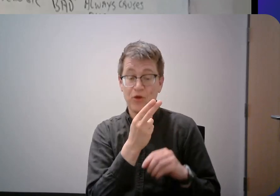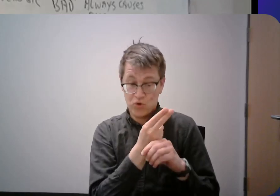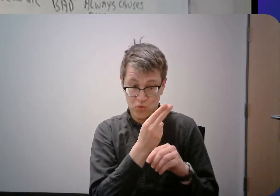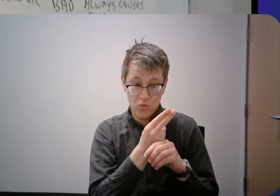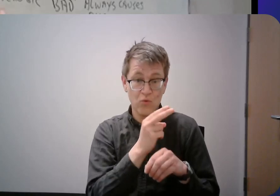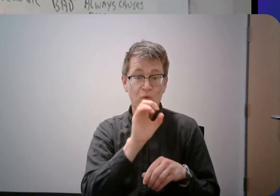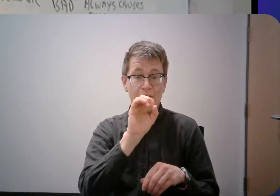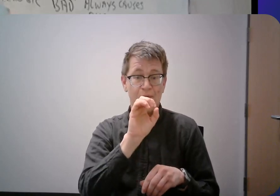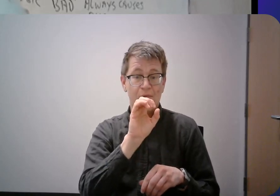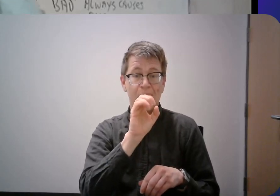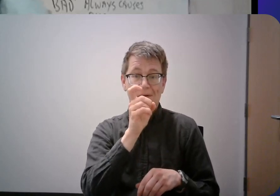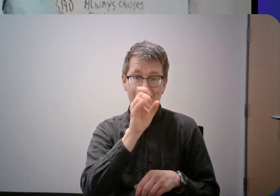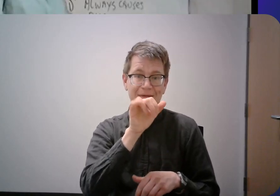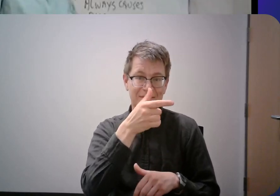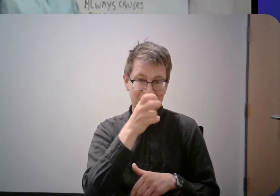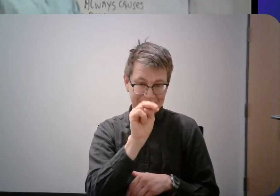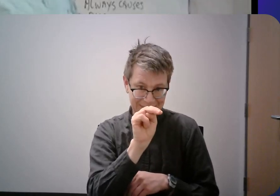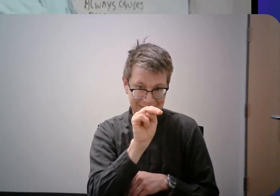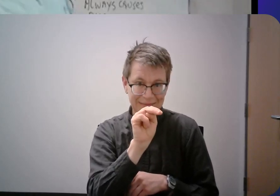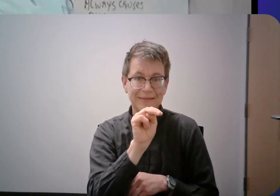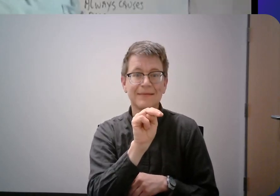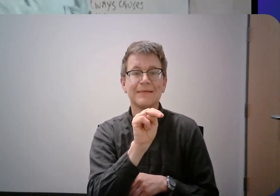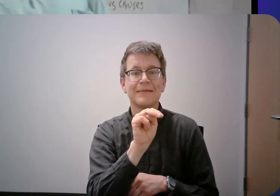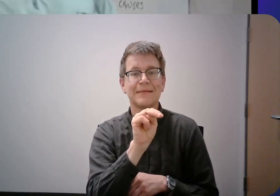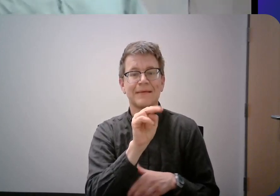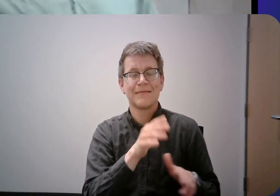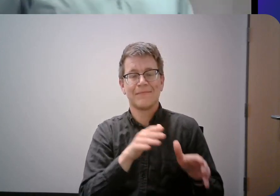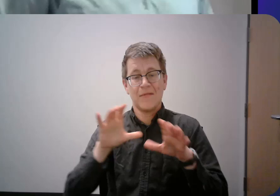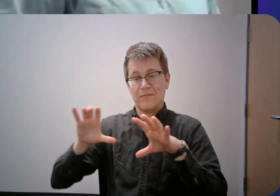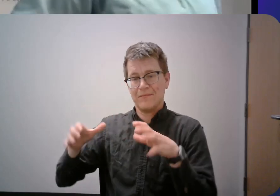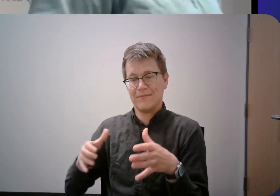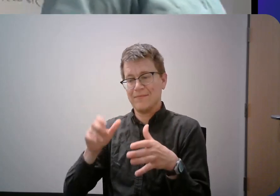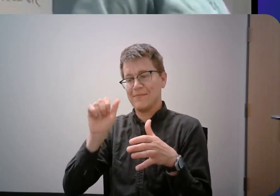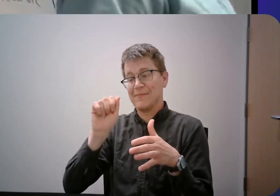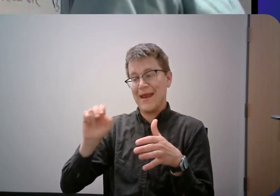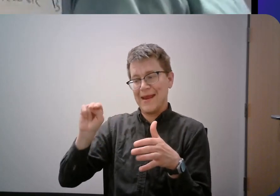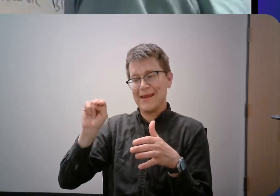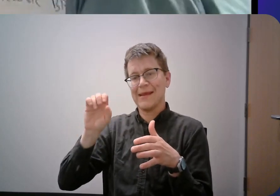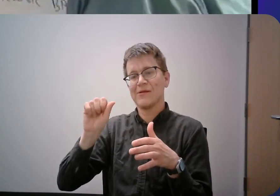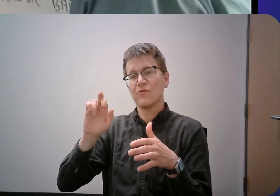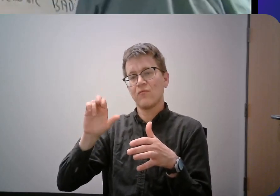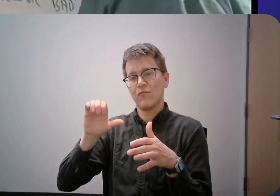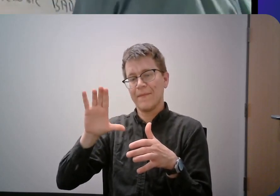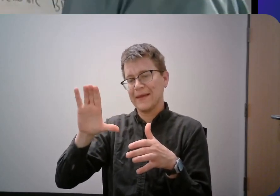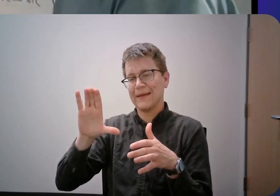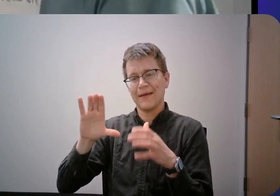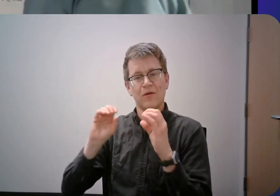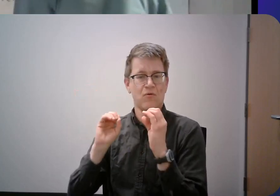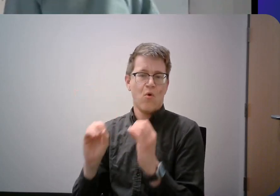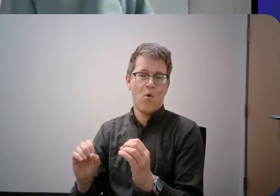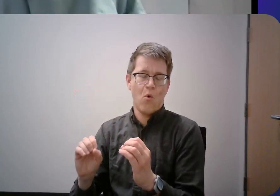Not only does it not use it, it's also deathly afraid of it, and when it's exposed to it, it dies.